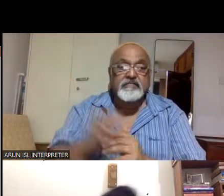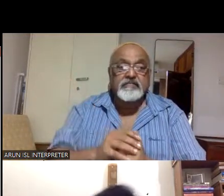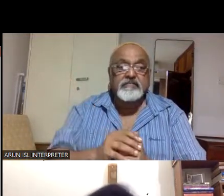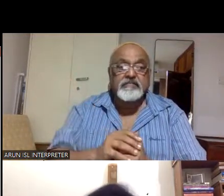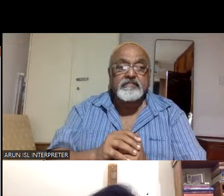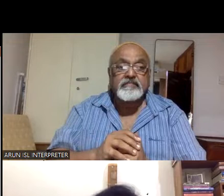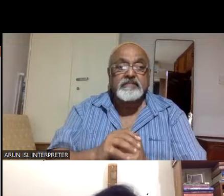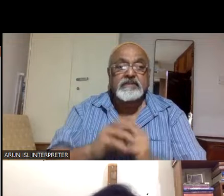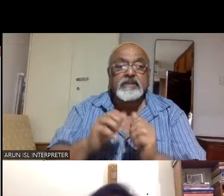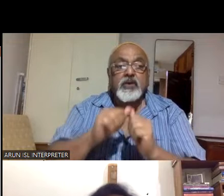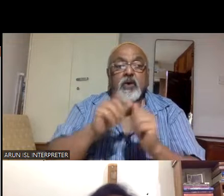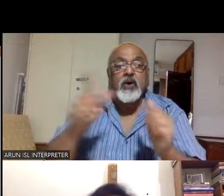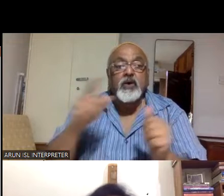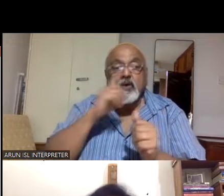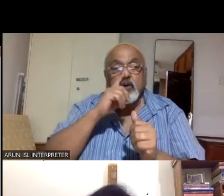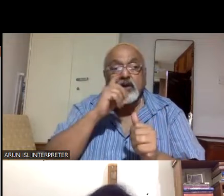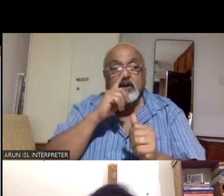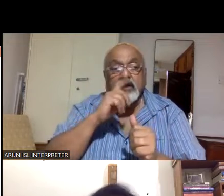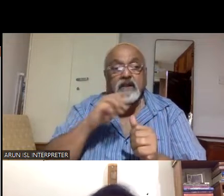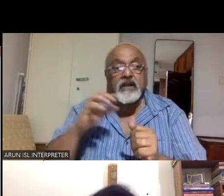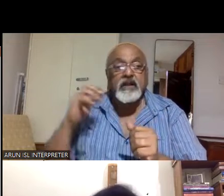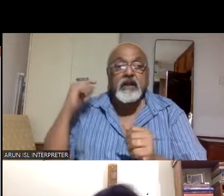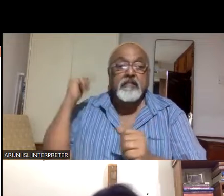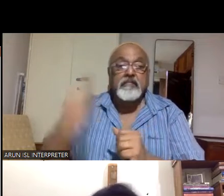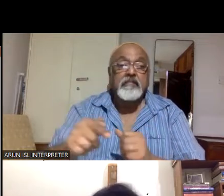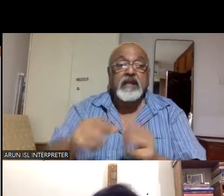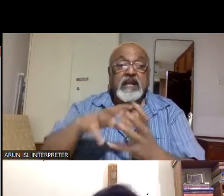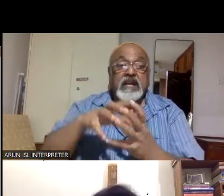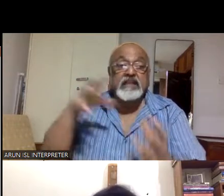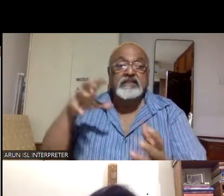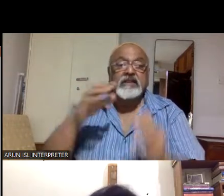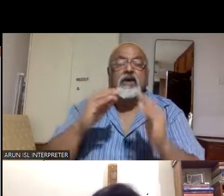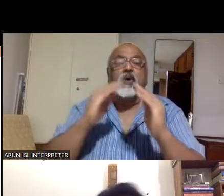But all these women, they came from affluent families.